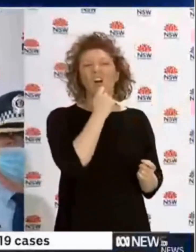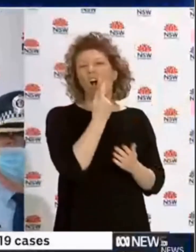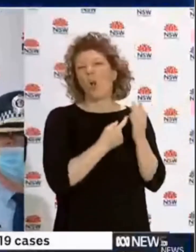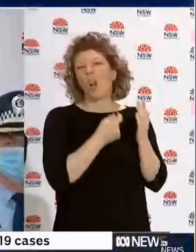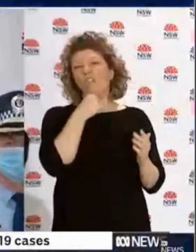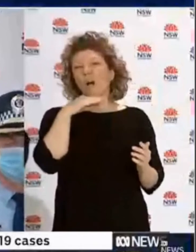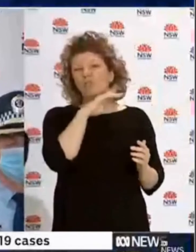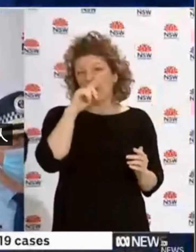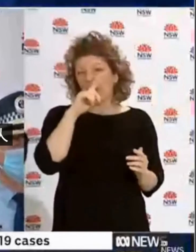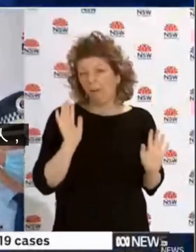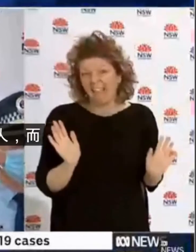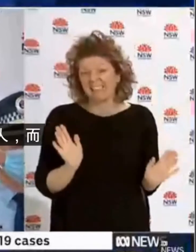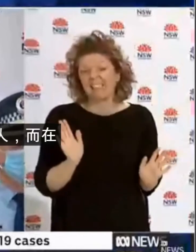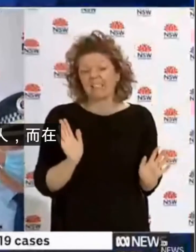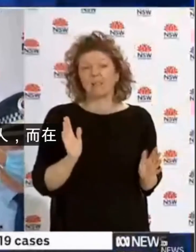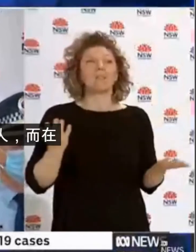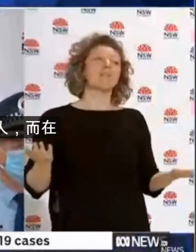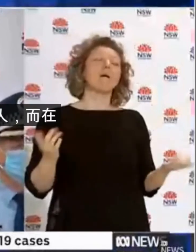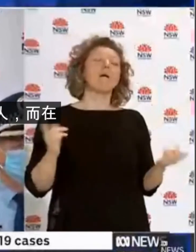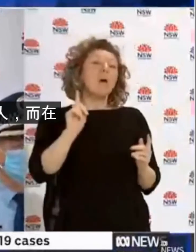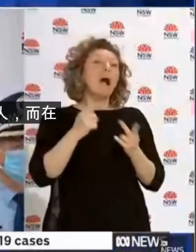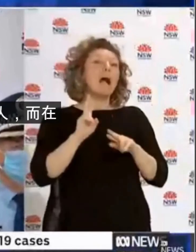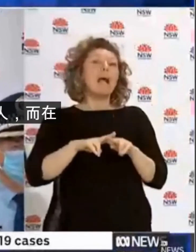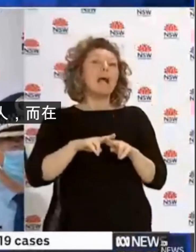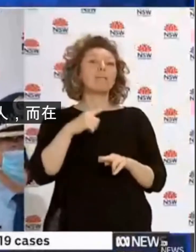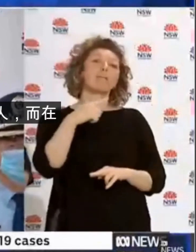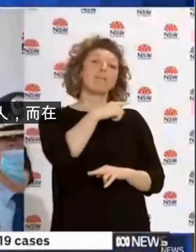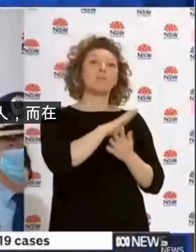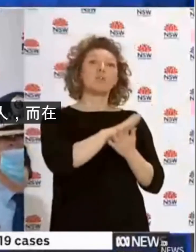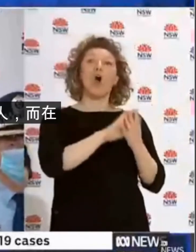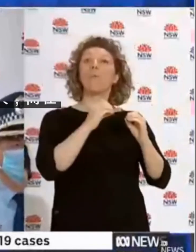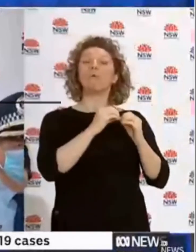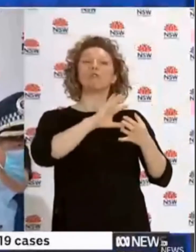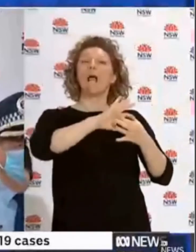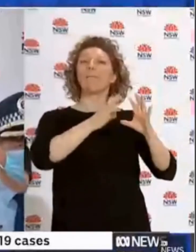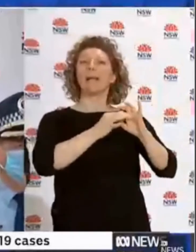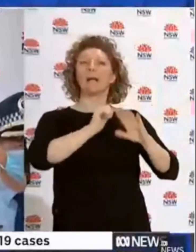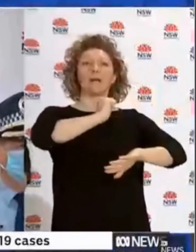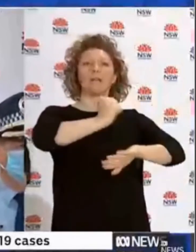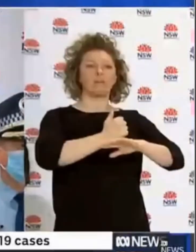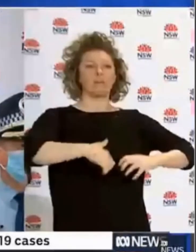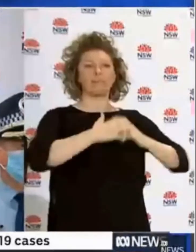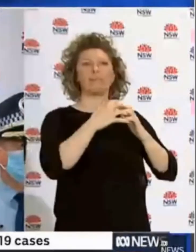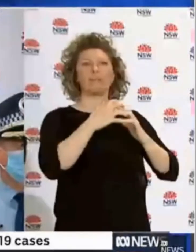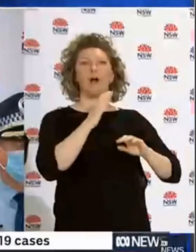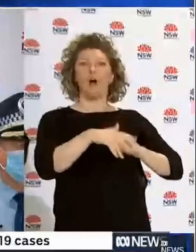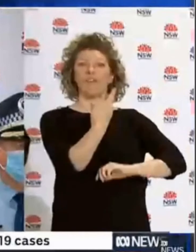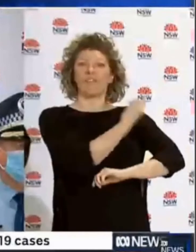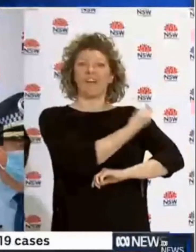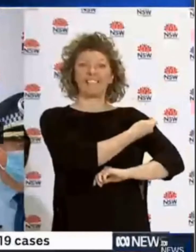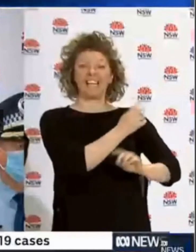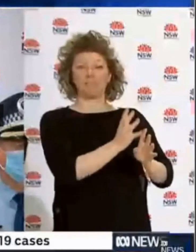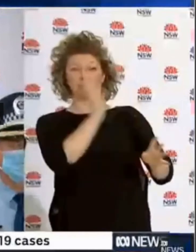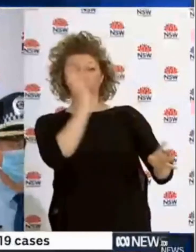or possibly other venues, whereas at Homebush we can get through at the Olympic facilities. Sorry, 2 seconds. We can get through